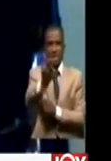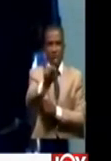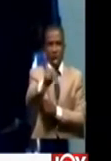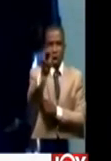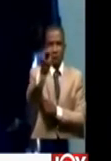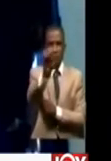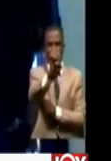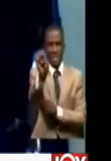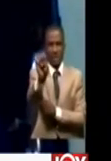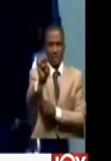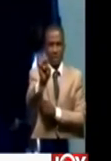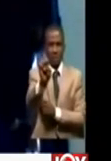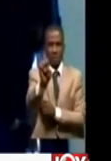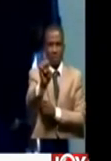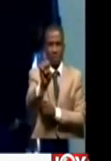Northeast.